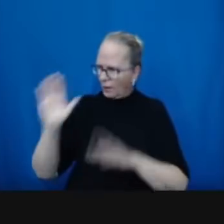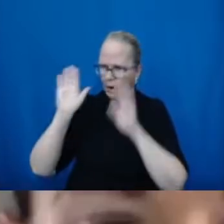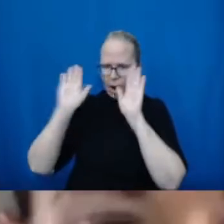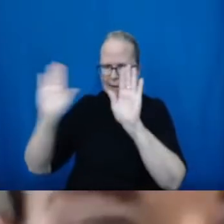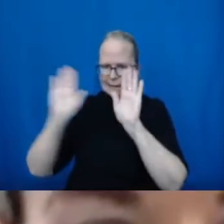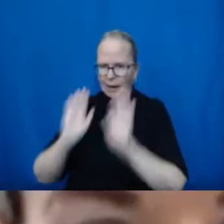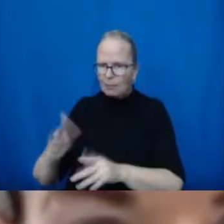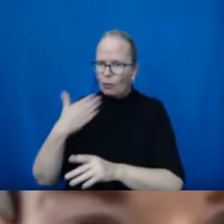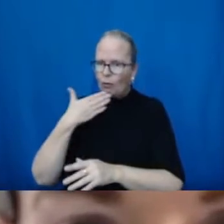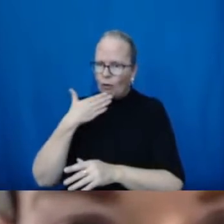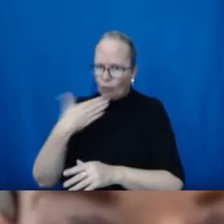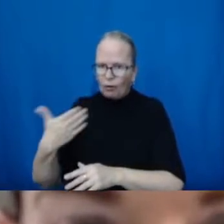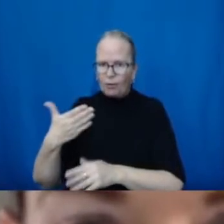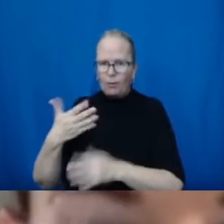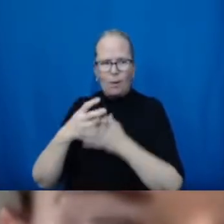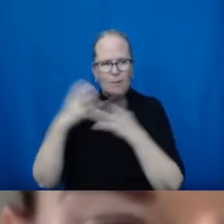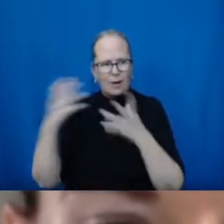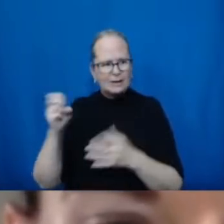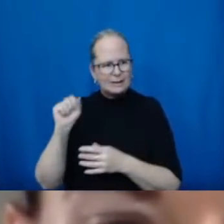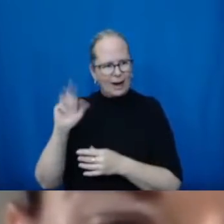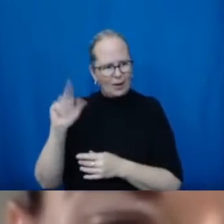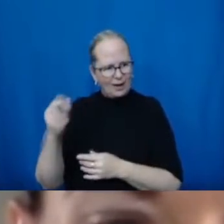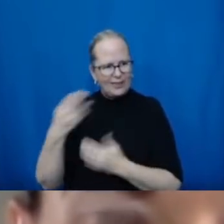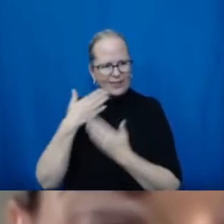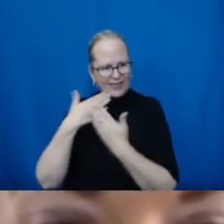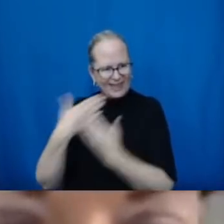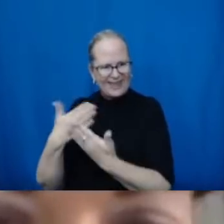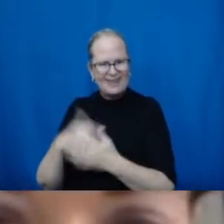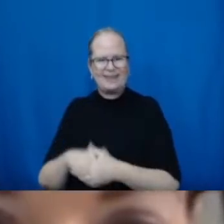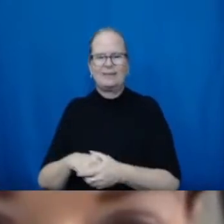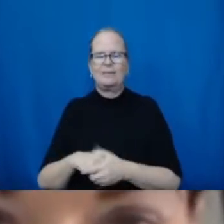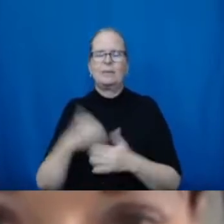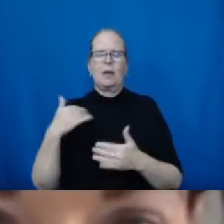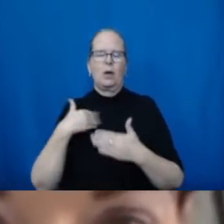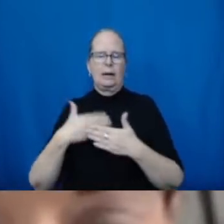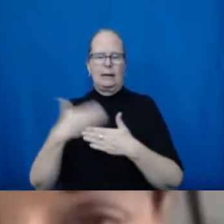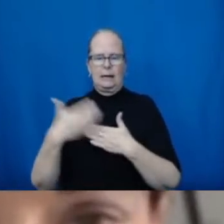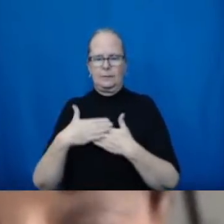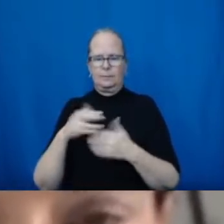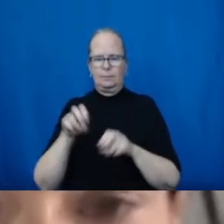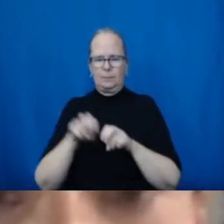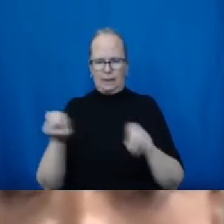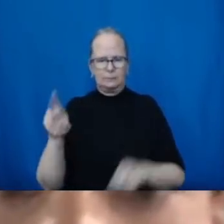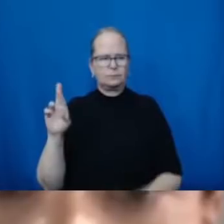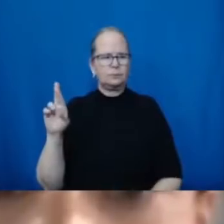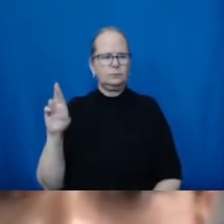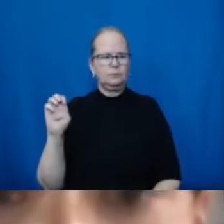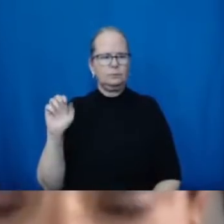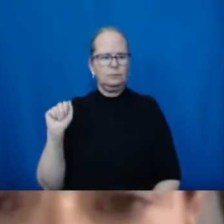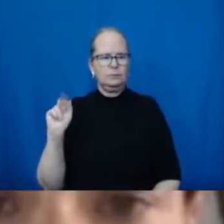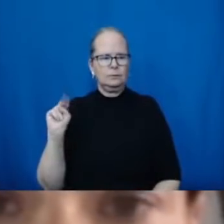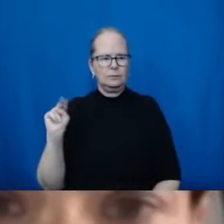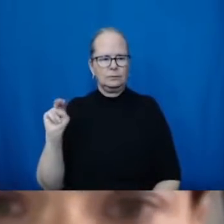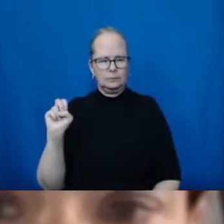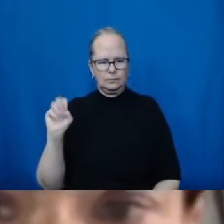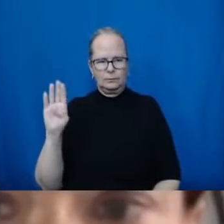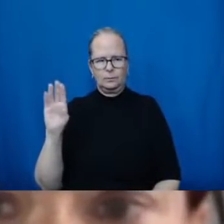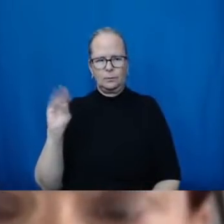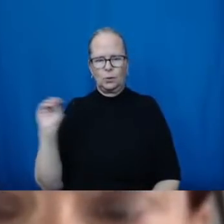going to bring Rayanne into the conversation. Most of you have seen Rayanne with us